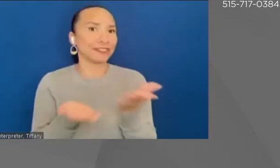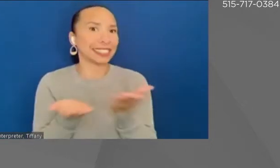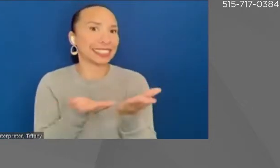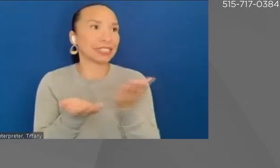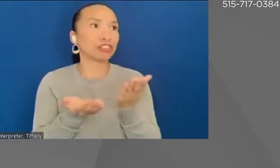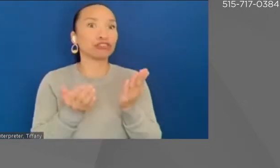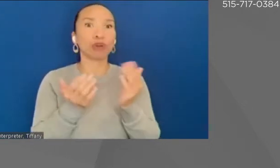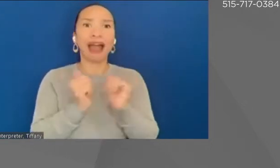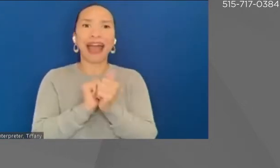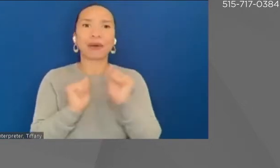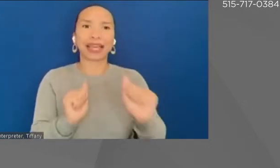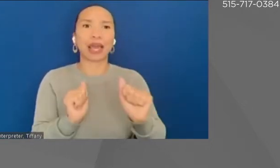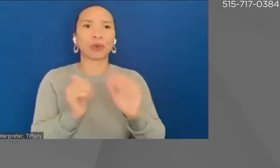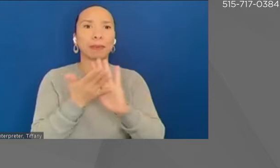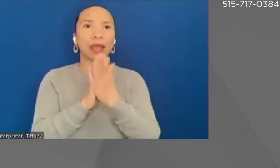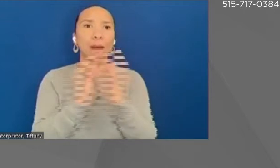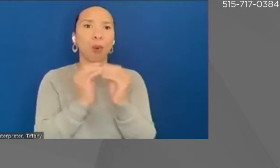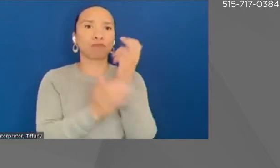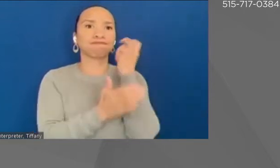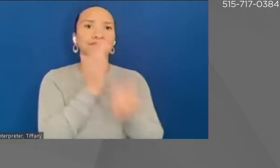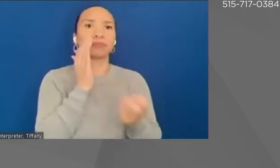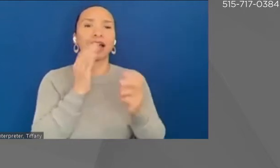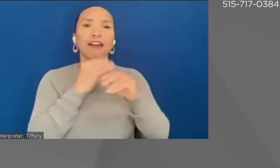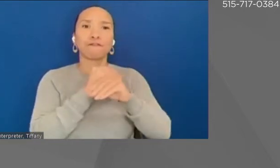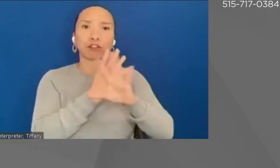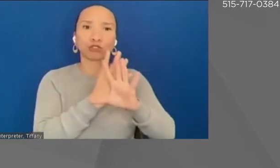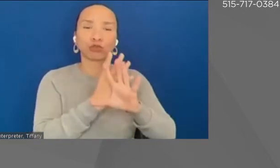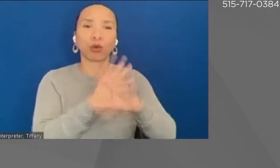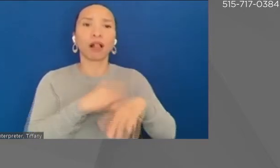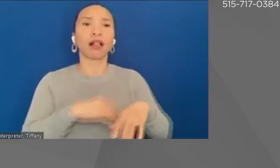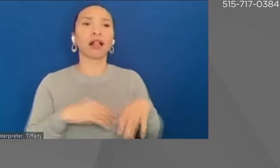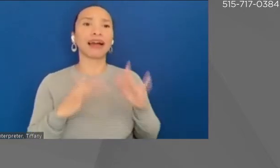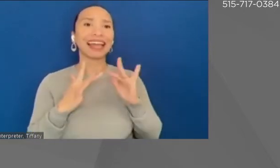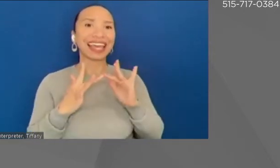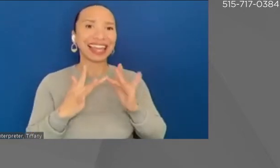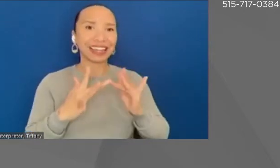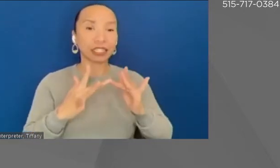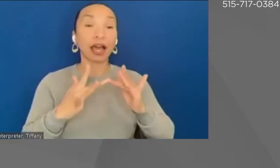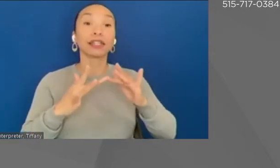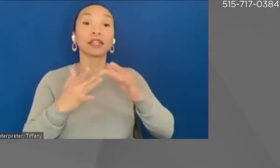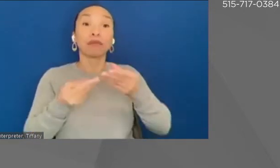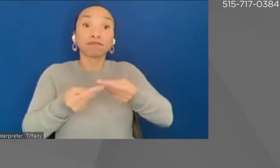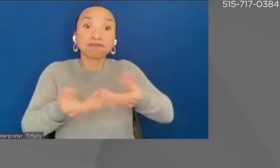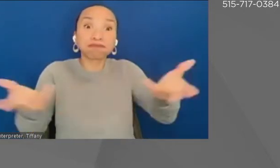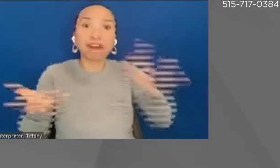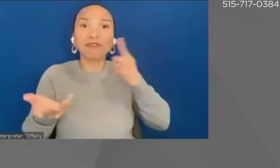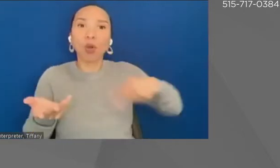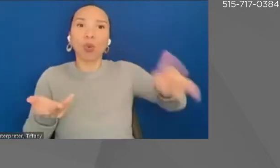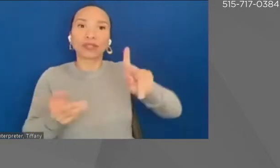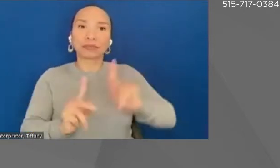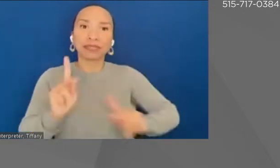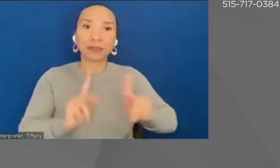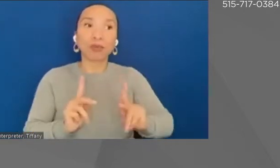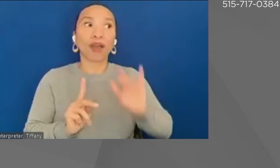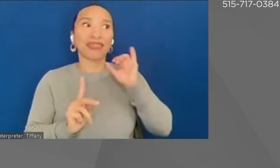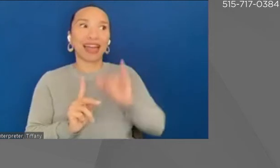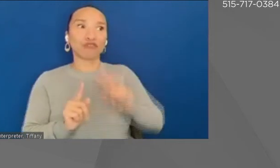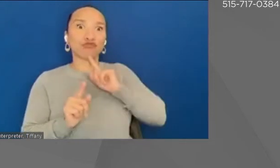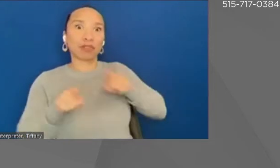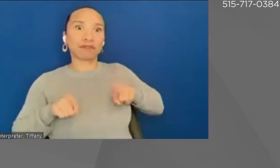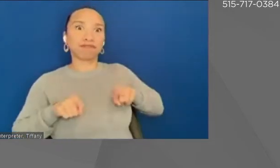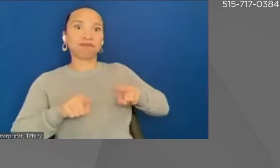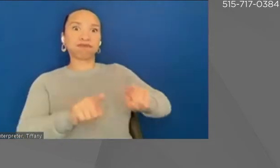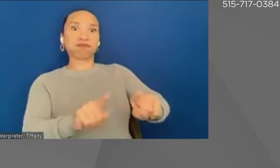virtual and digital solutions that are available and accessible to individuals that really coincide with the availability of the